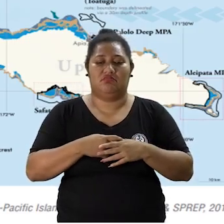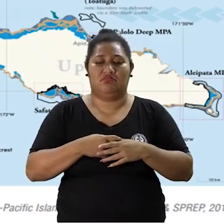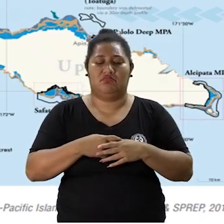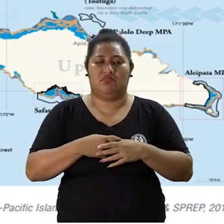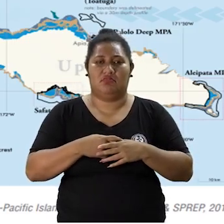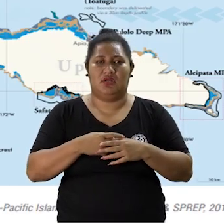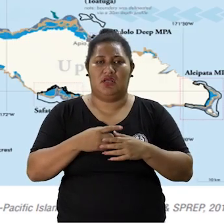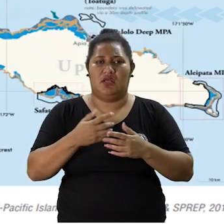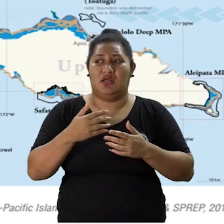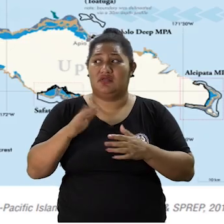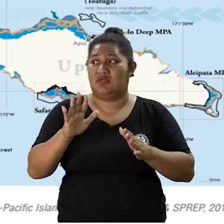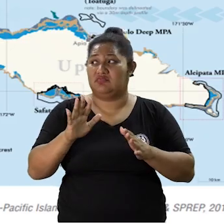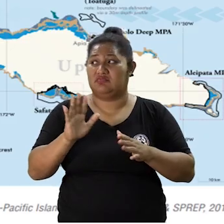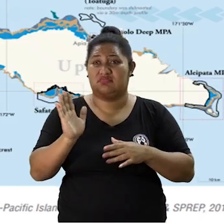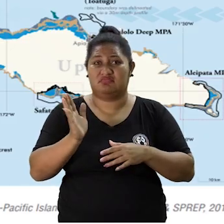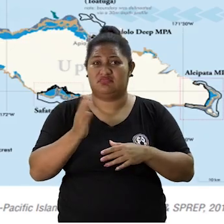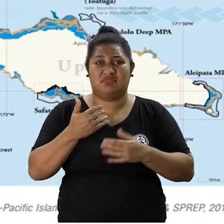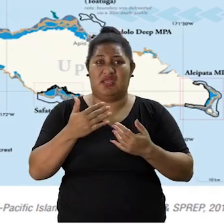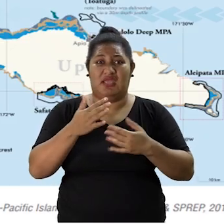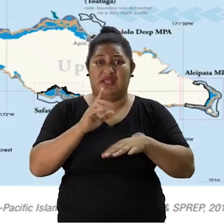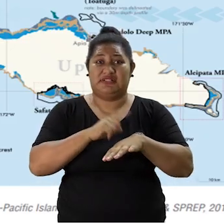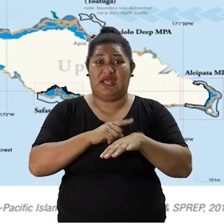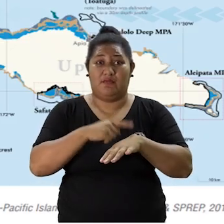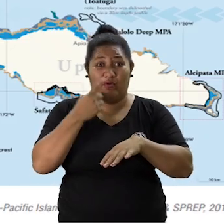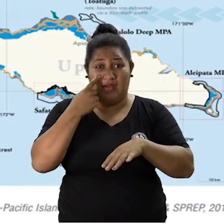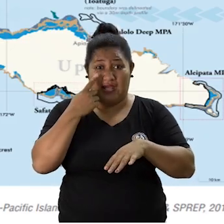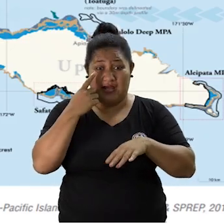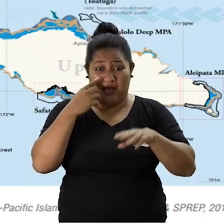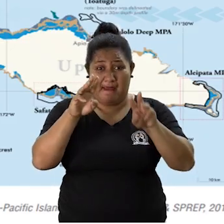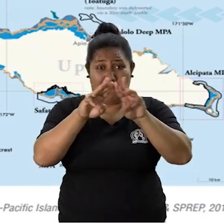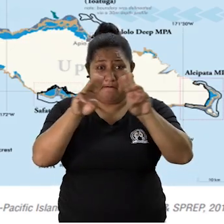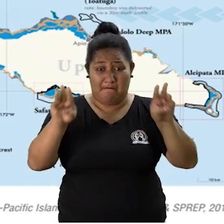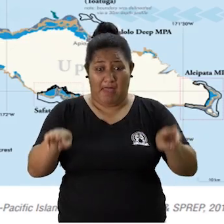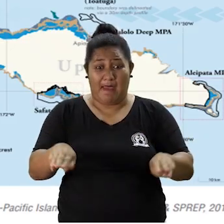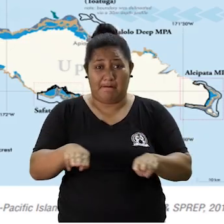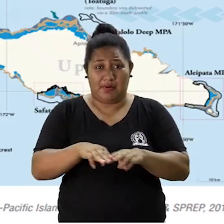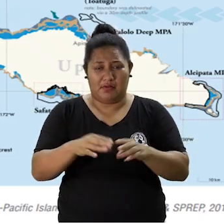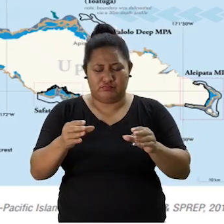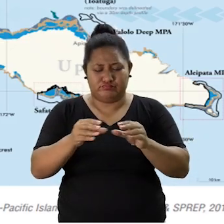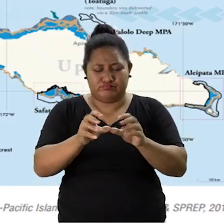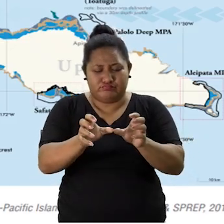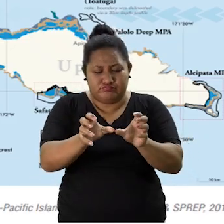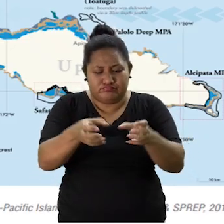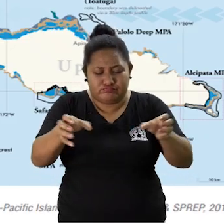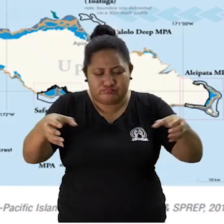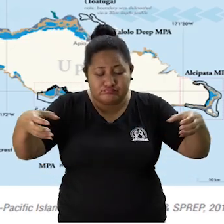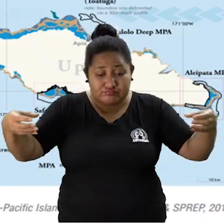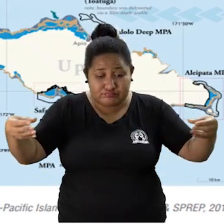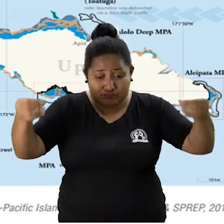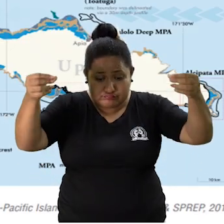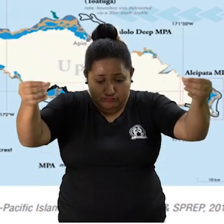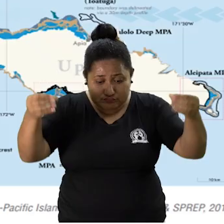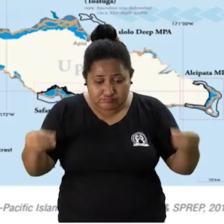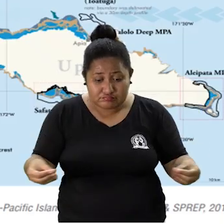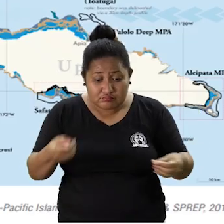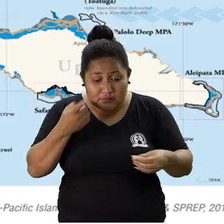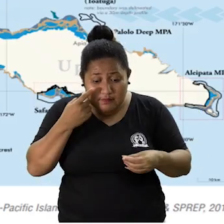So se taimi e wa ai tātou le ise map. Whenever you come across a map, you don't